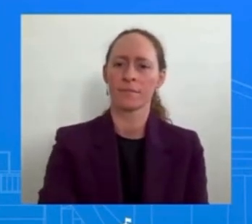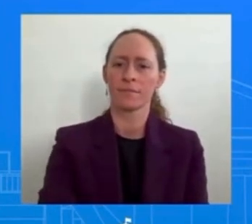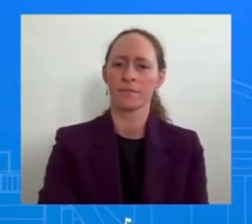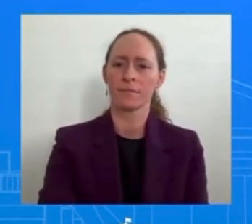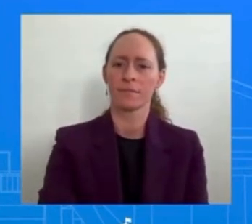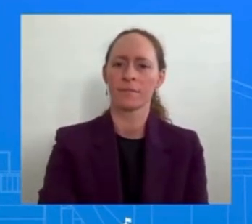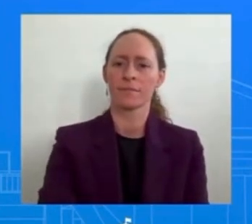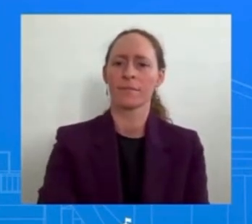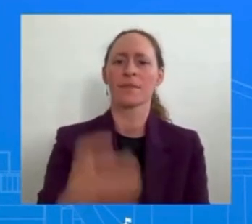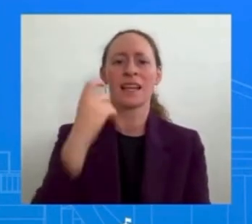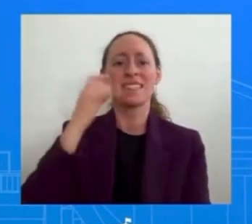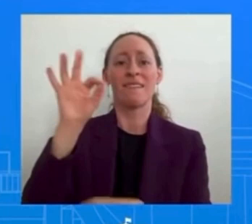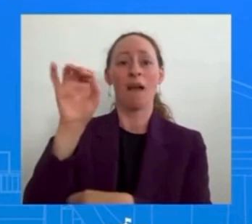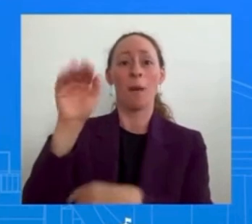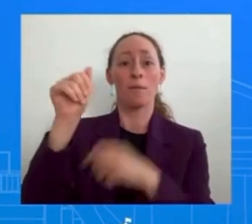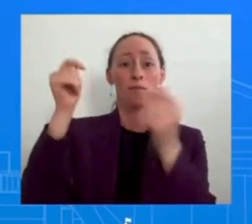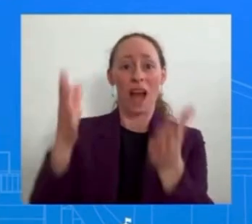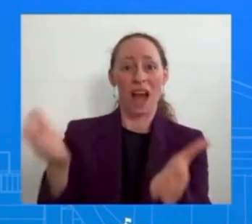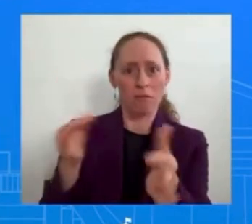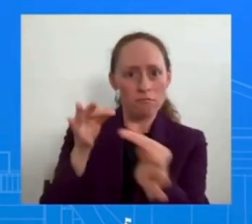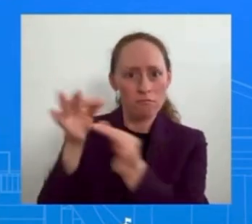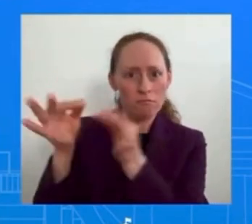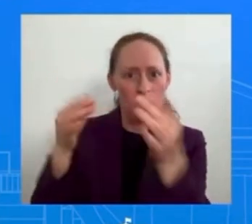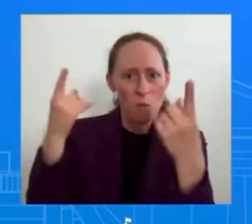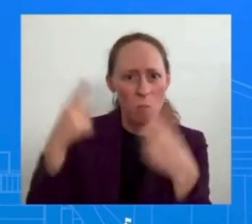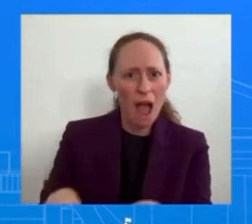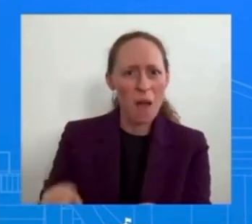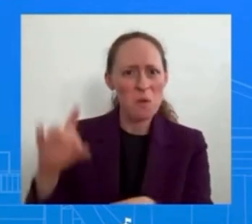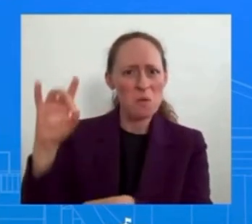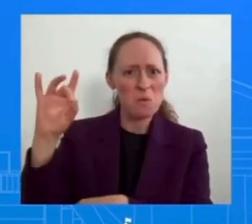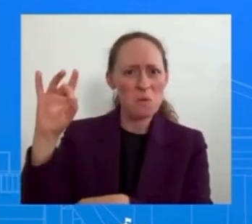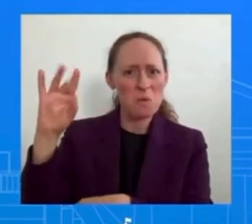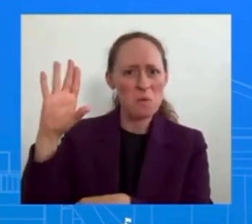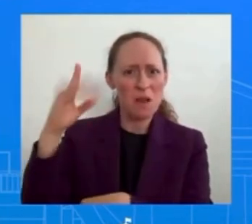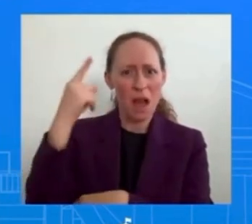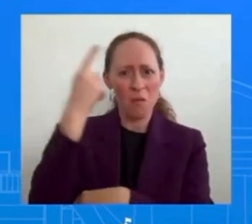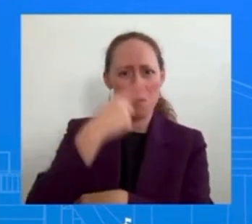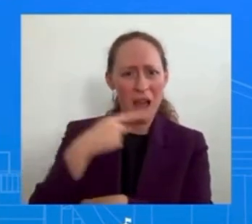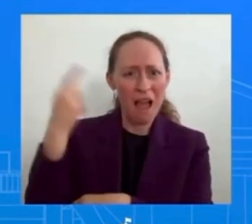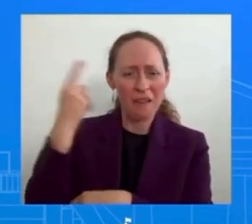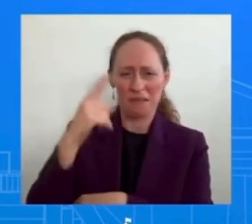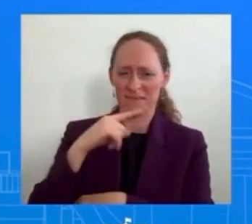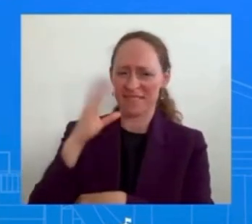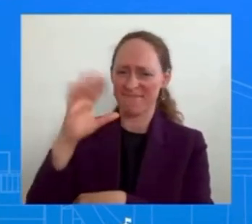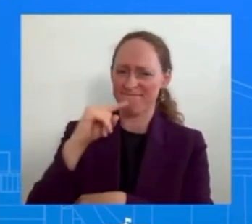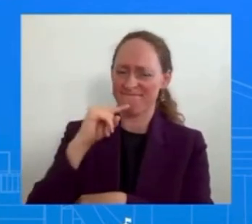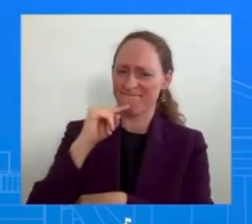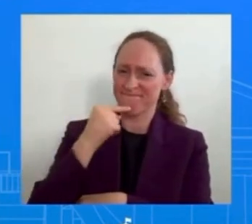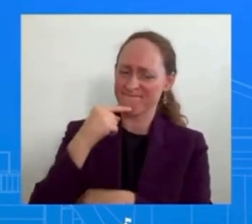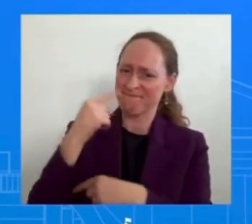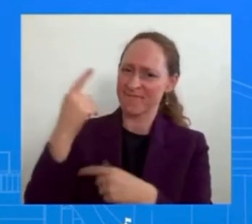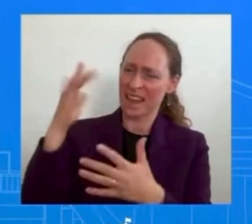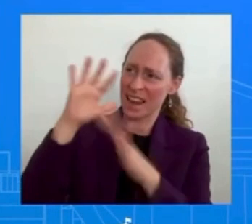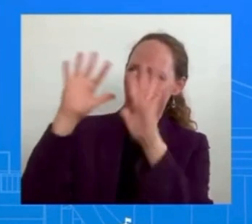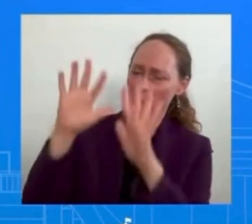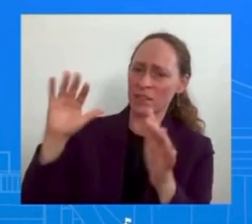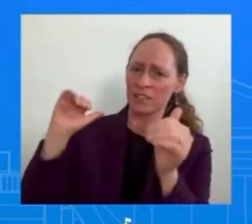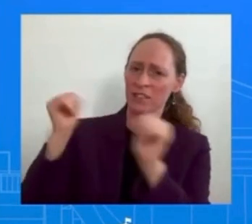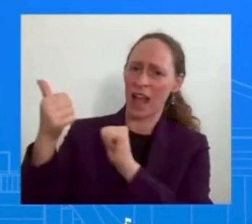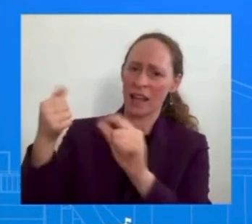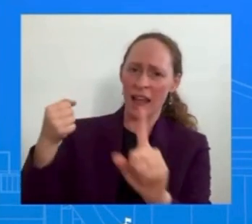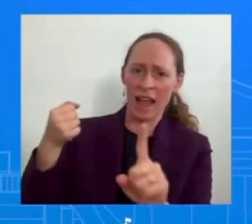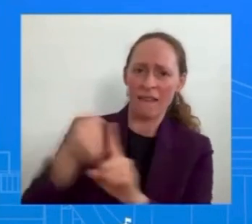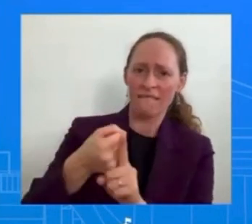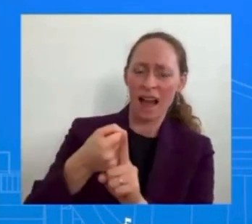are feeling across the country. And they want to repeal a piece of legislation that's actually going to make a difference and make sure we're doing